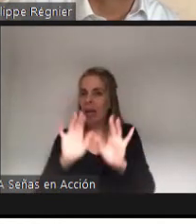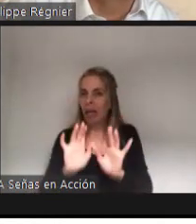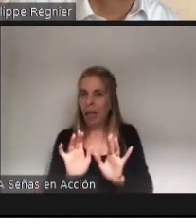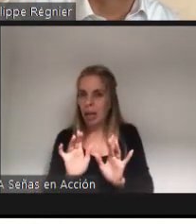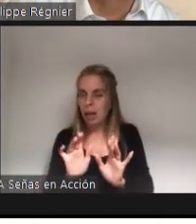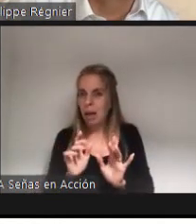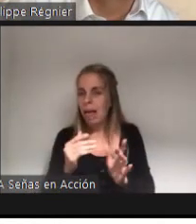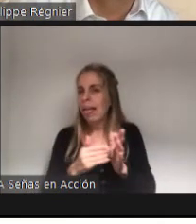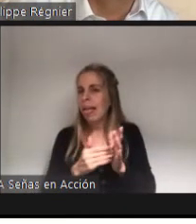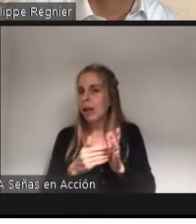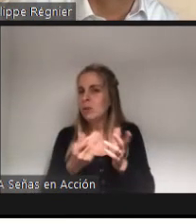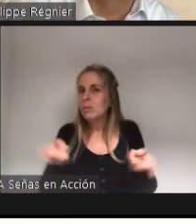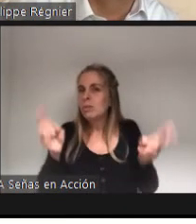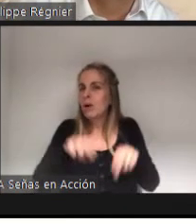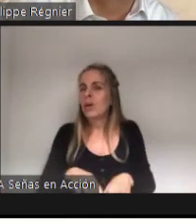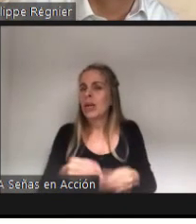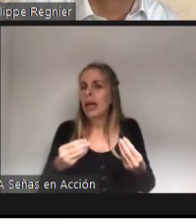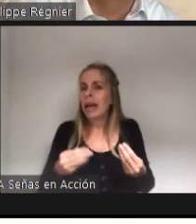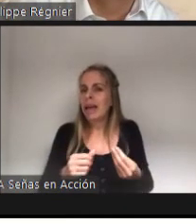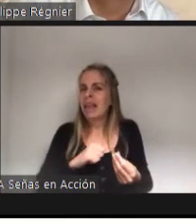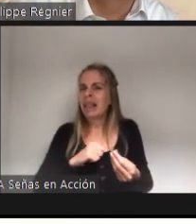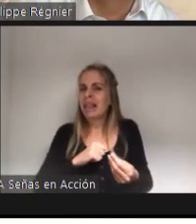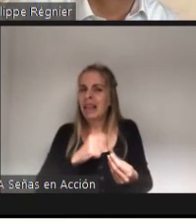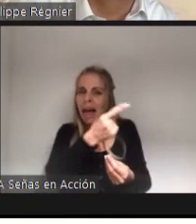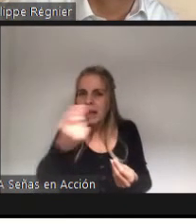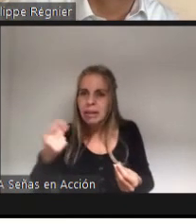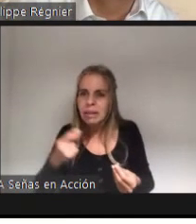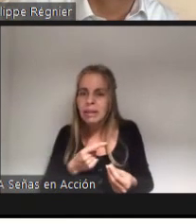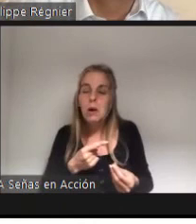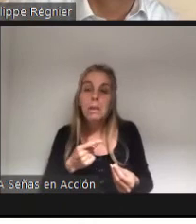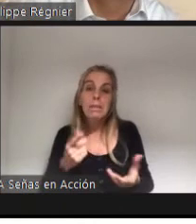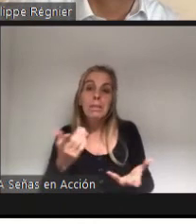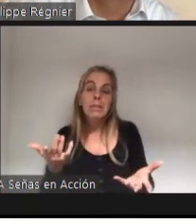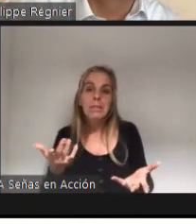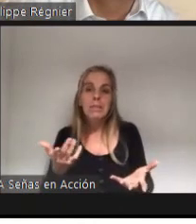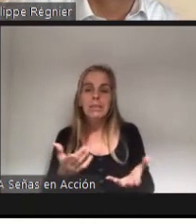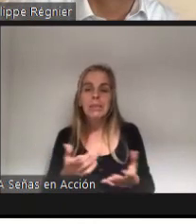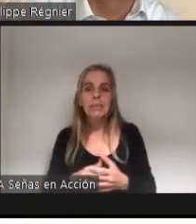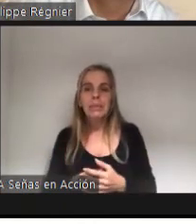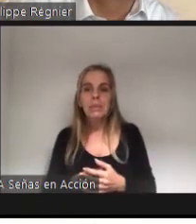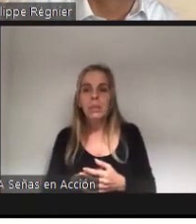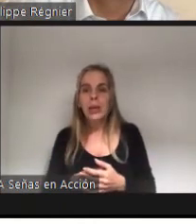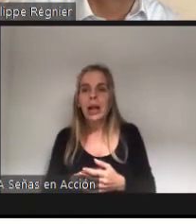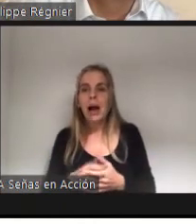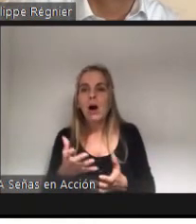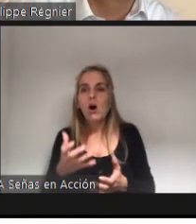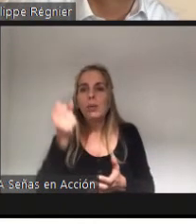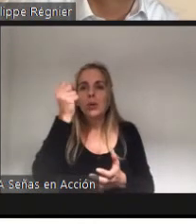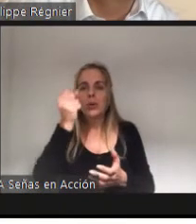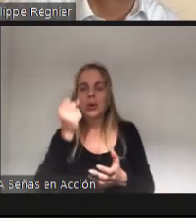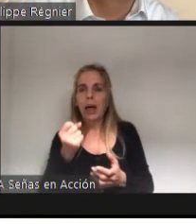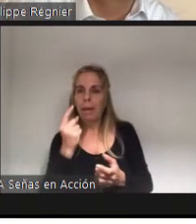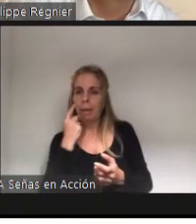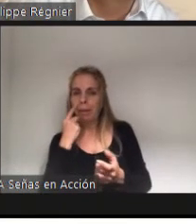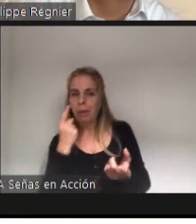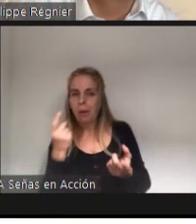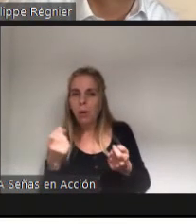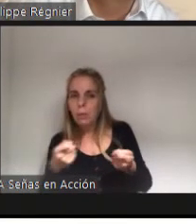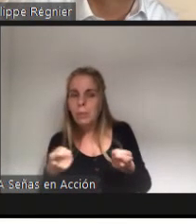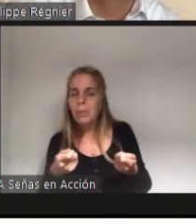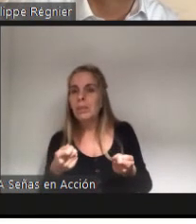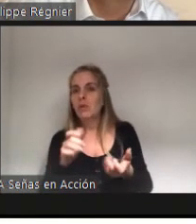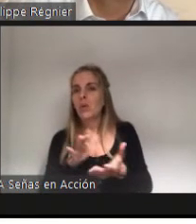are reestablishing identities and our possibility to keep up oversight on